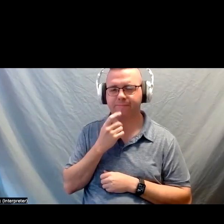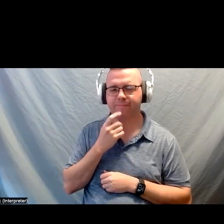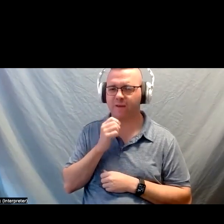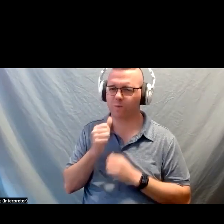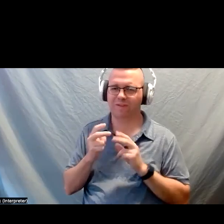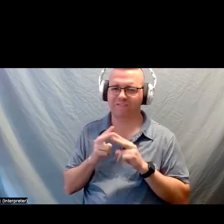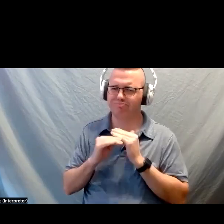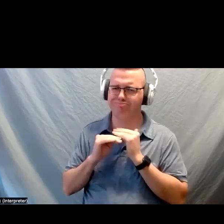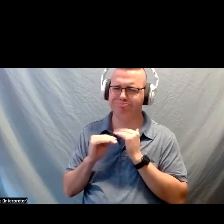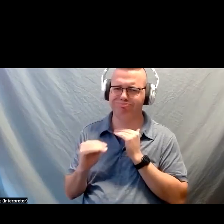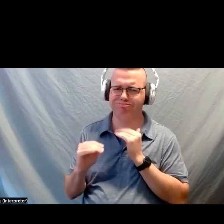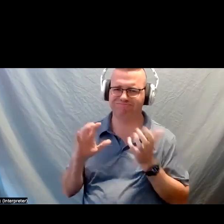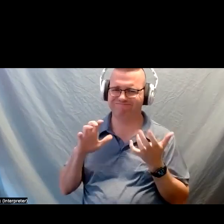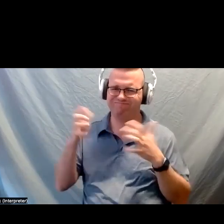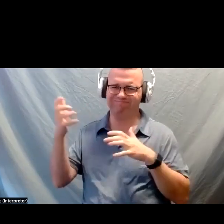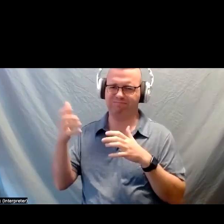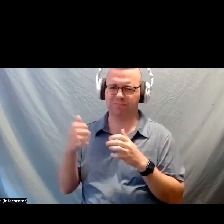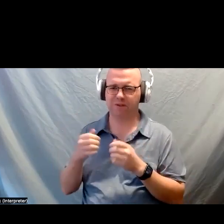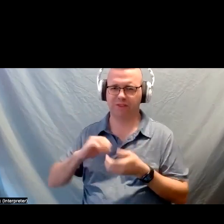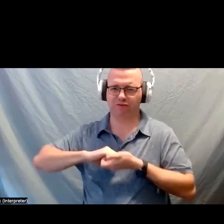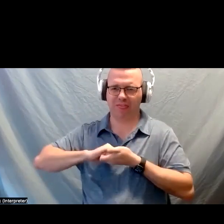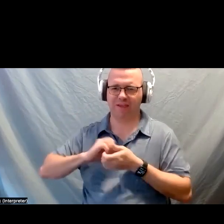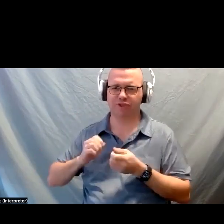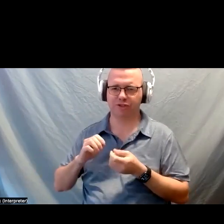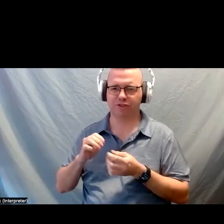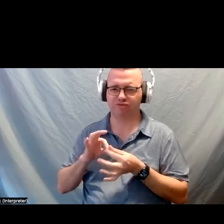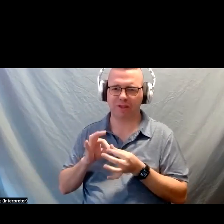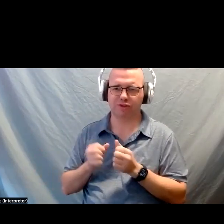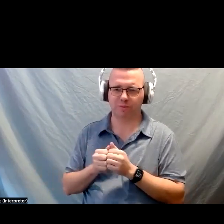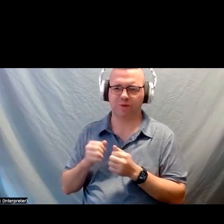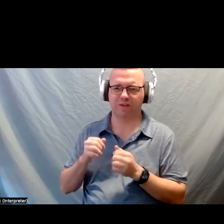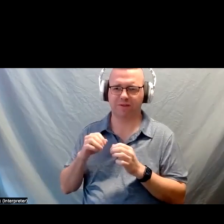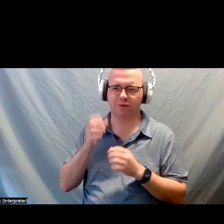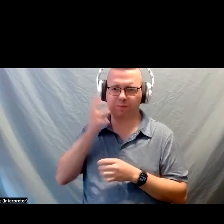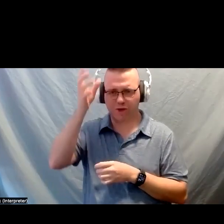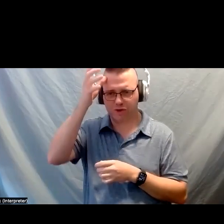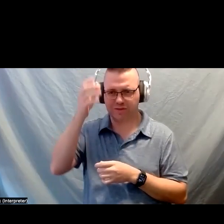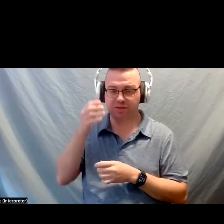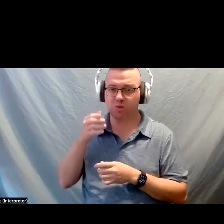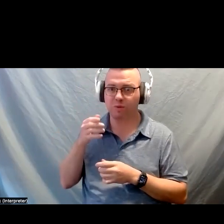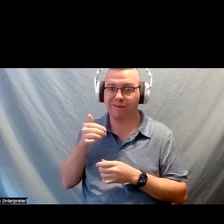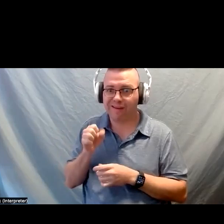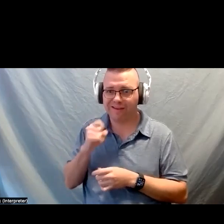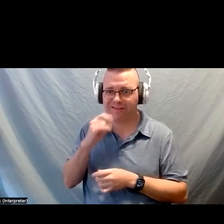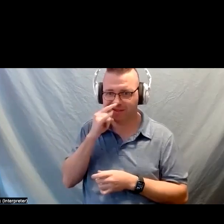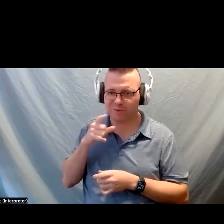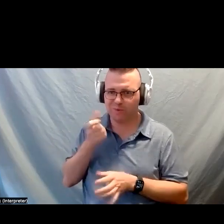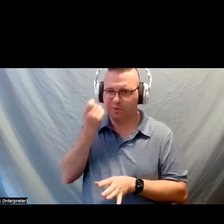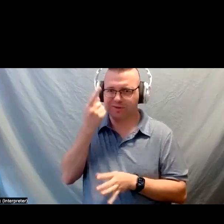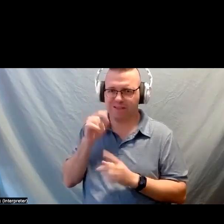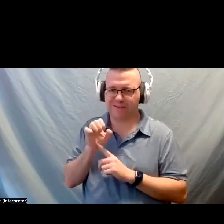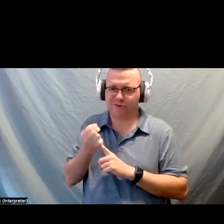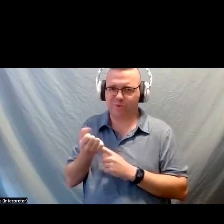unstable, in a sense, disturbed relationship with her parents, because as a child, of course, you don't understand the situation